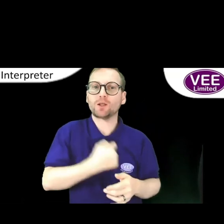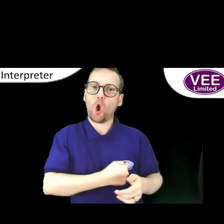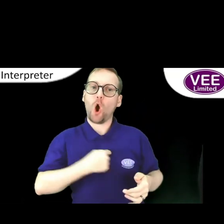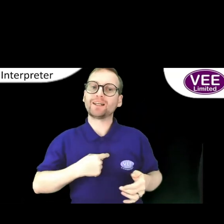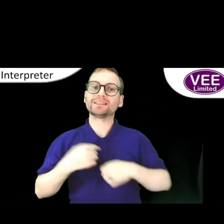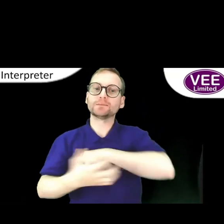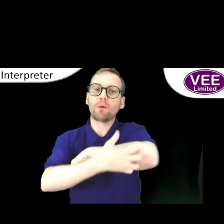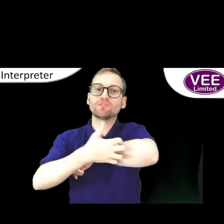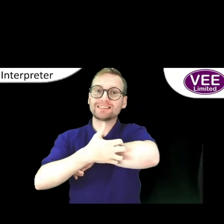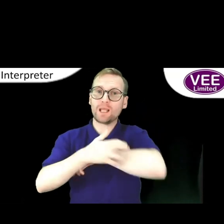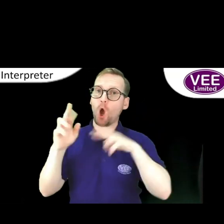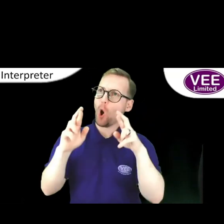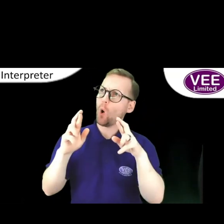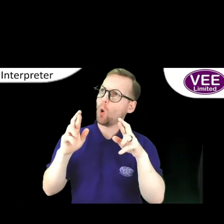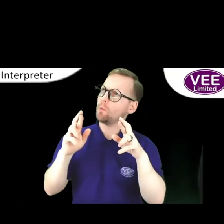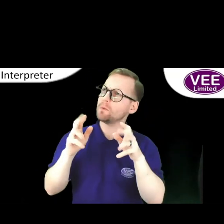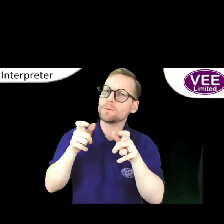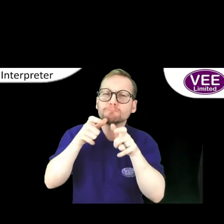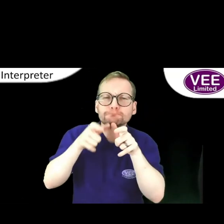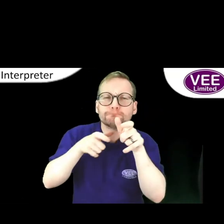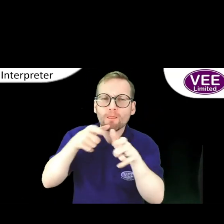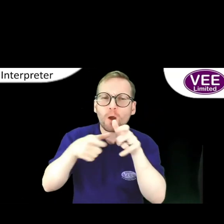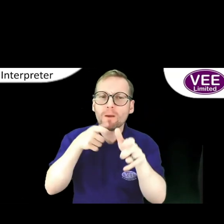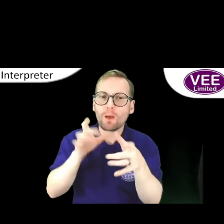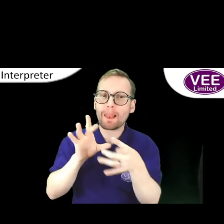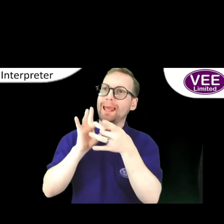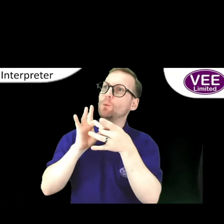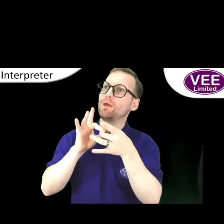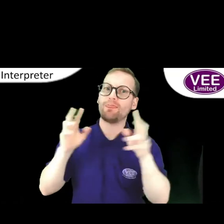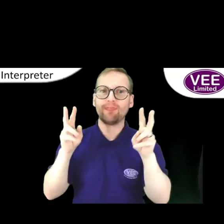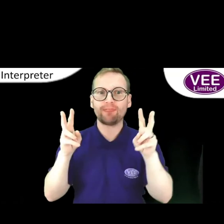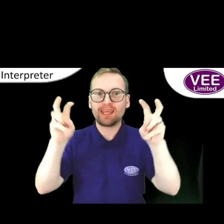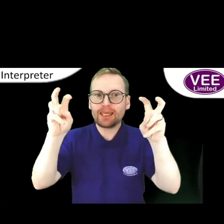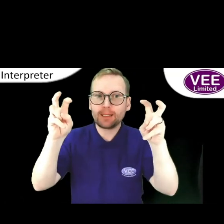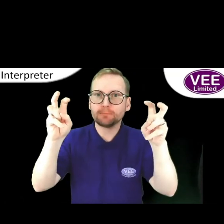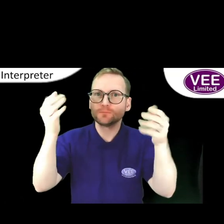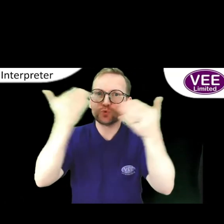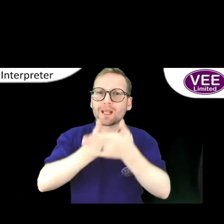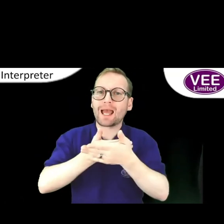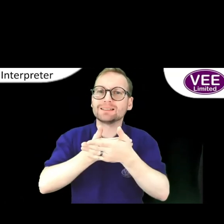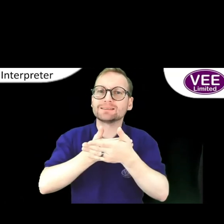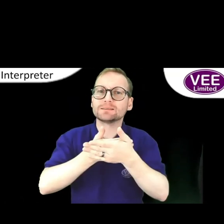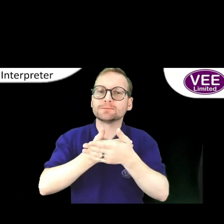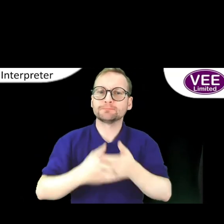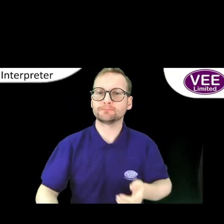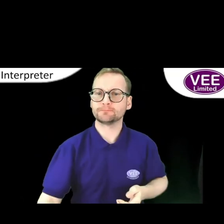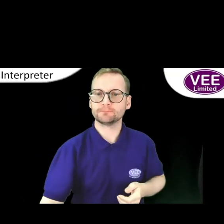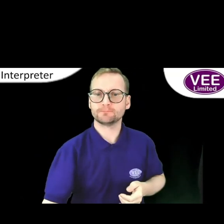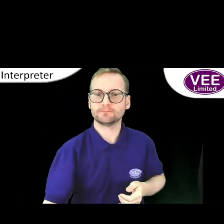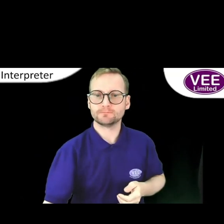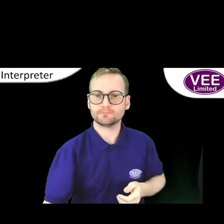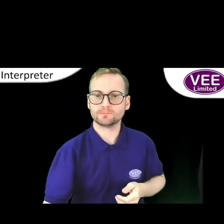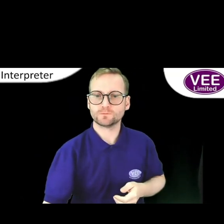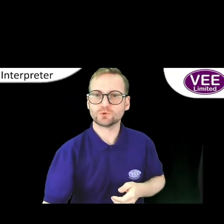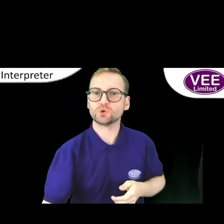And hopefully some of the sentiments in that song will resonate with the theme of this show, Exploring